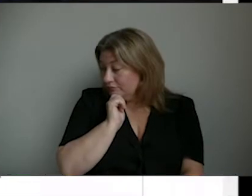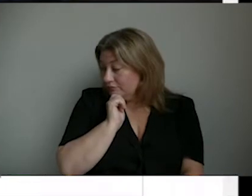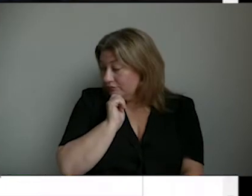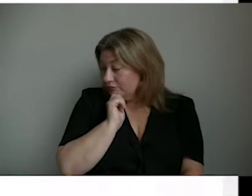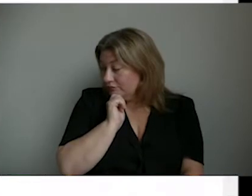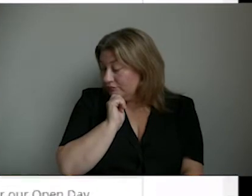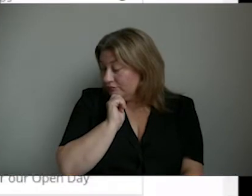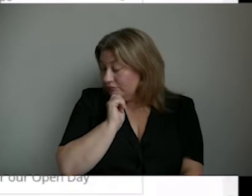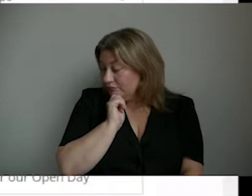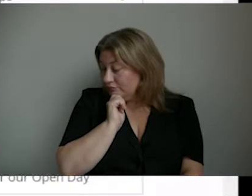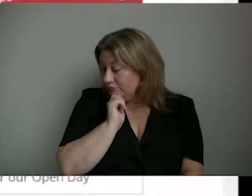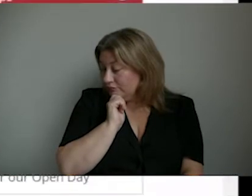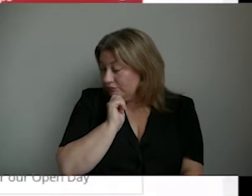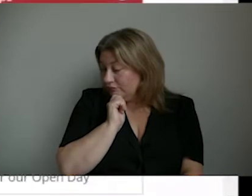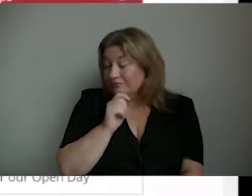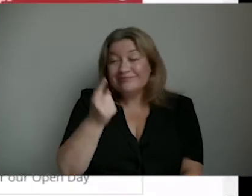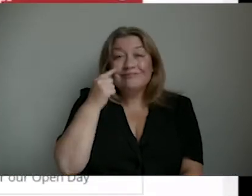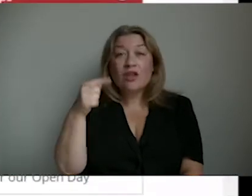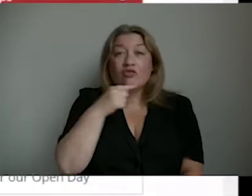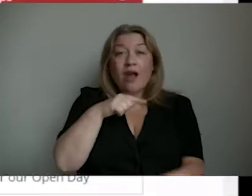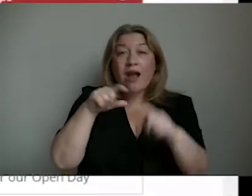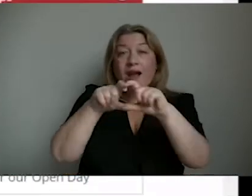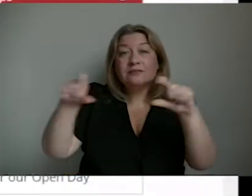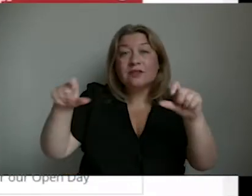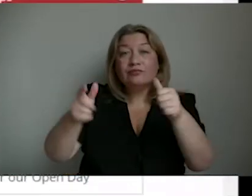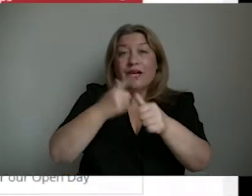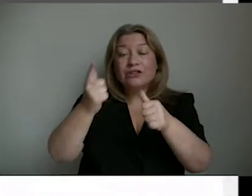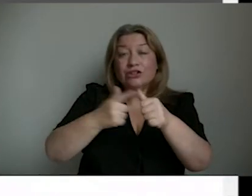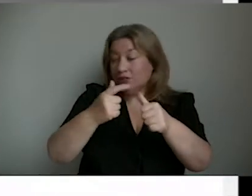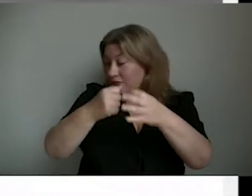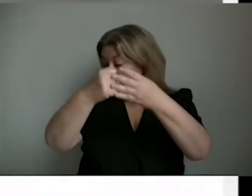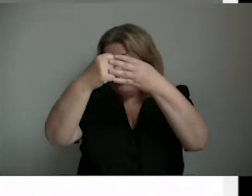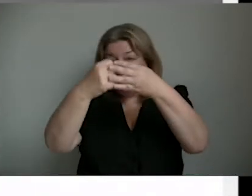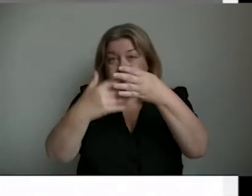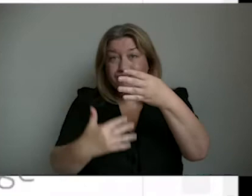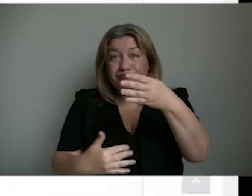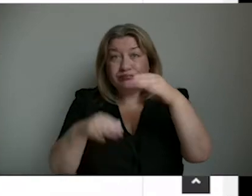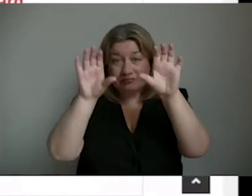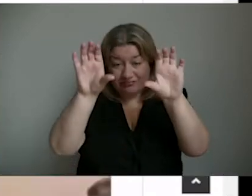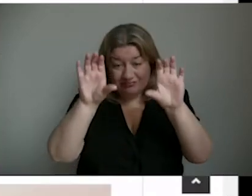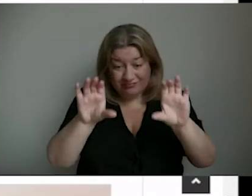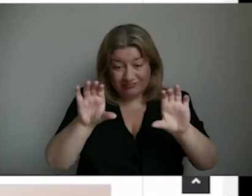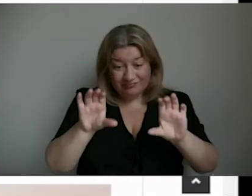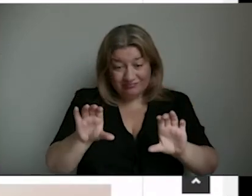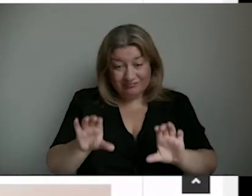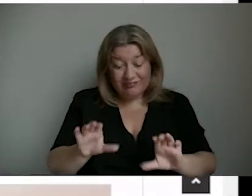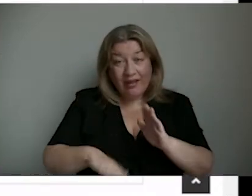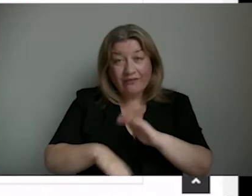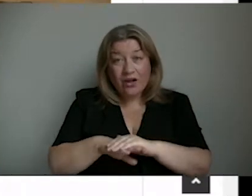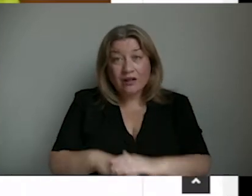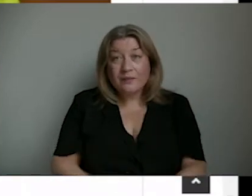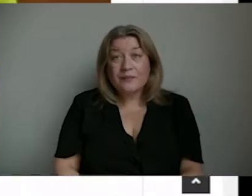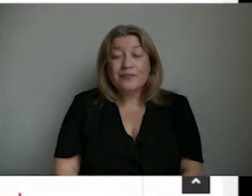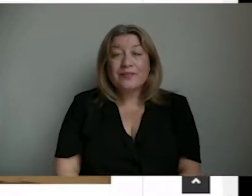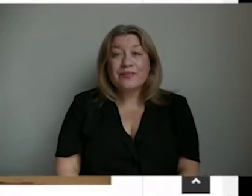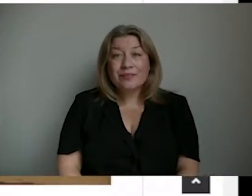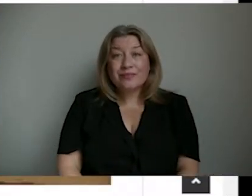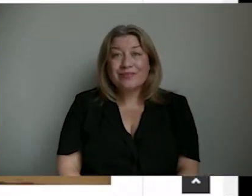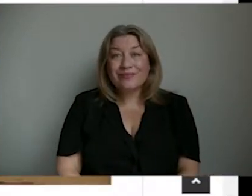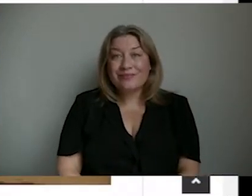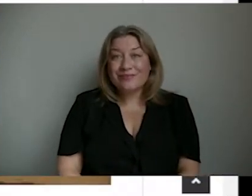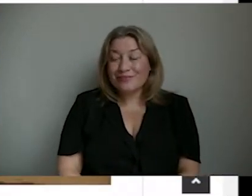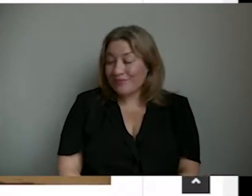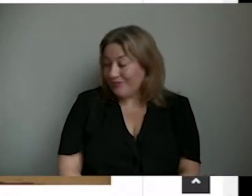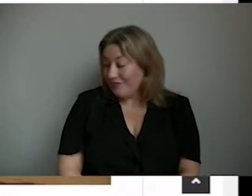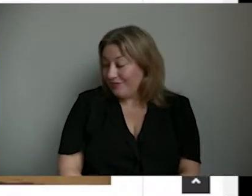to apprenticeships, yeah, and then if you click on the apprenticeships tab here, you'll see the full suite of apprenticeships that we've got here at the